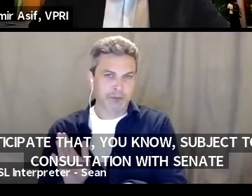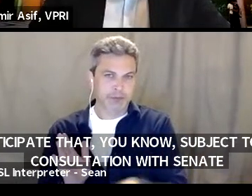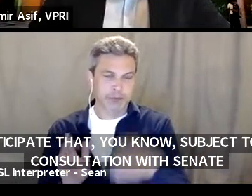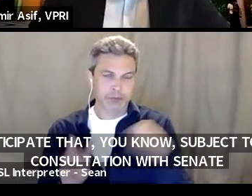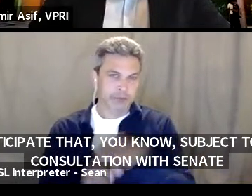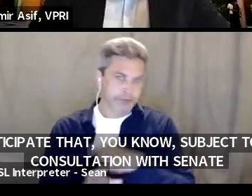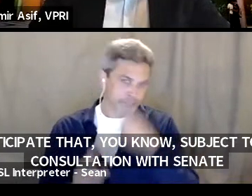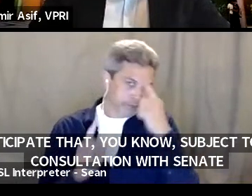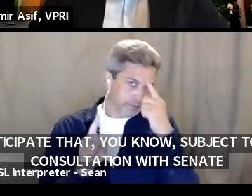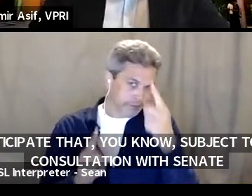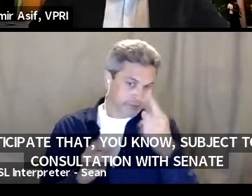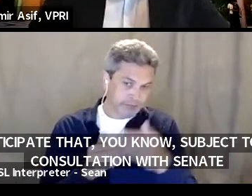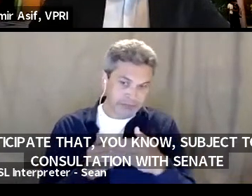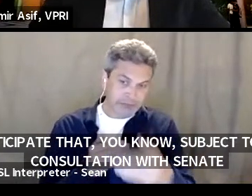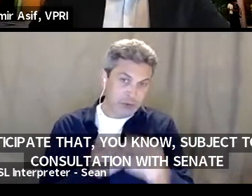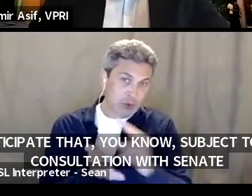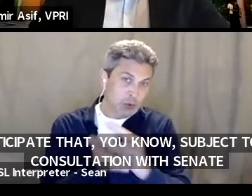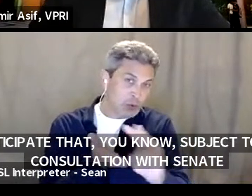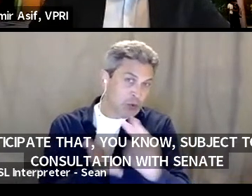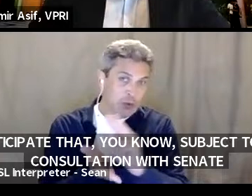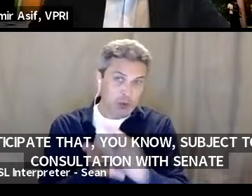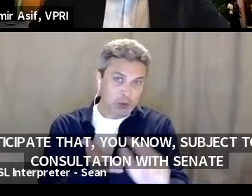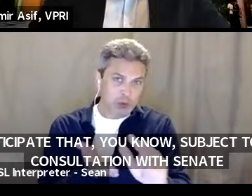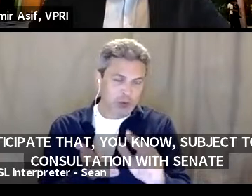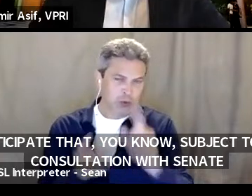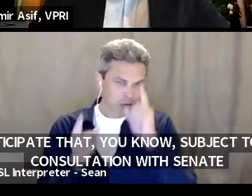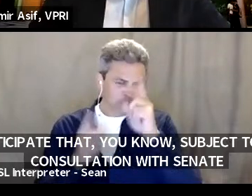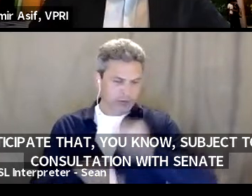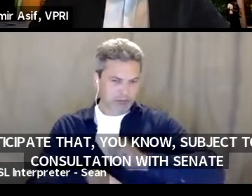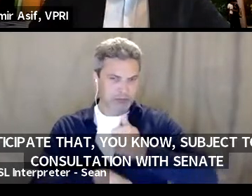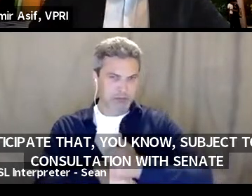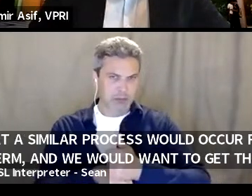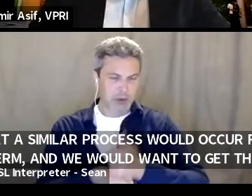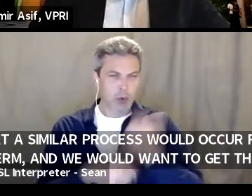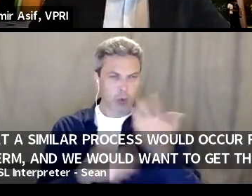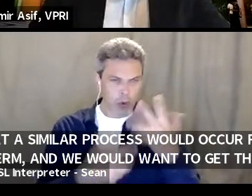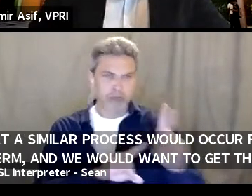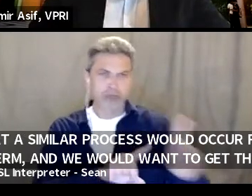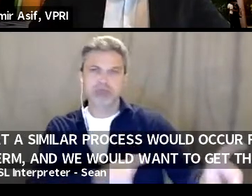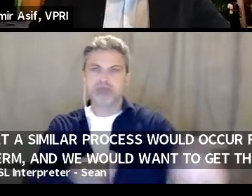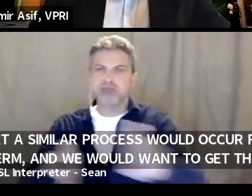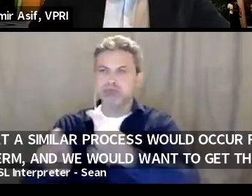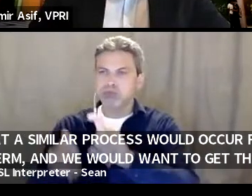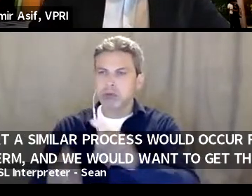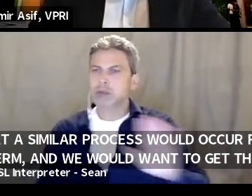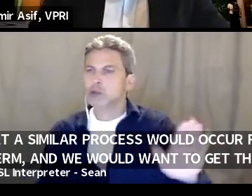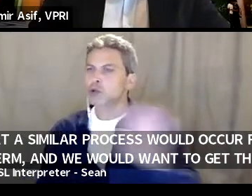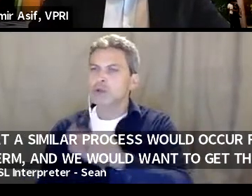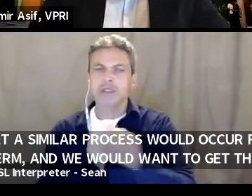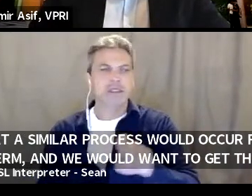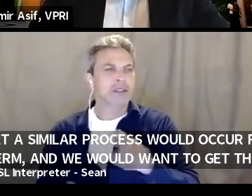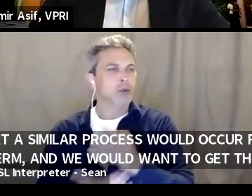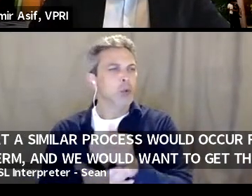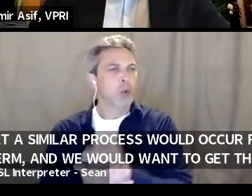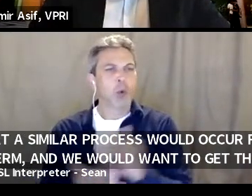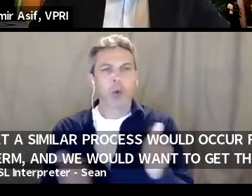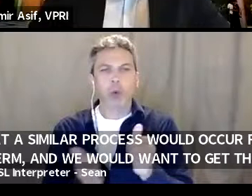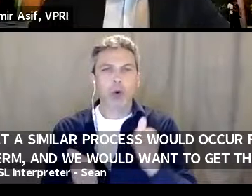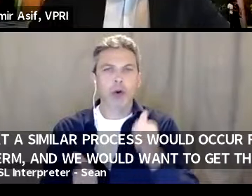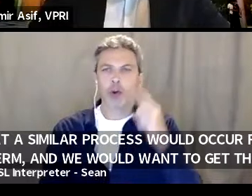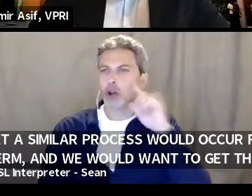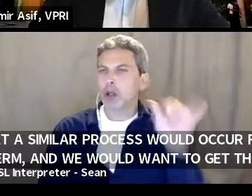next 3 weeks, so that we can start to get people's views about how they would prefer to teach their winter course and where